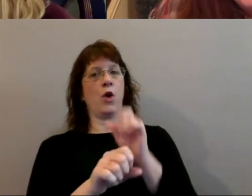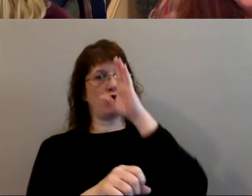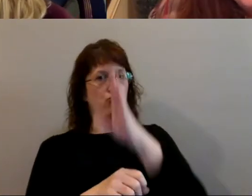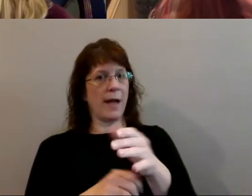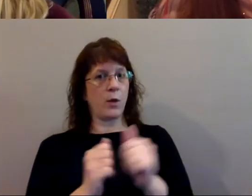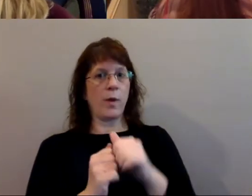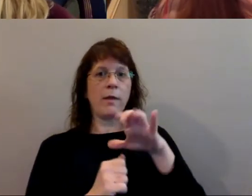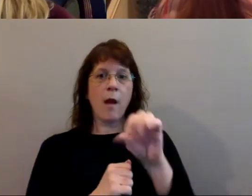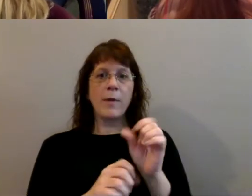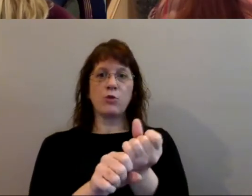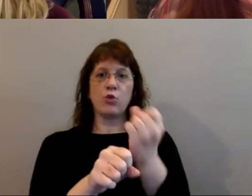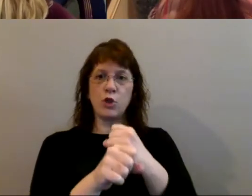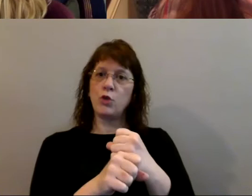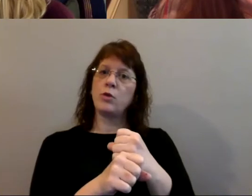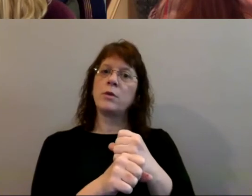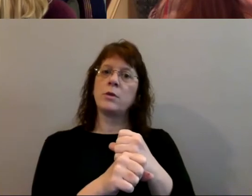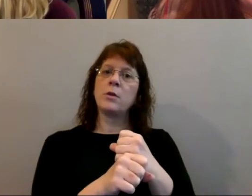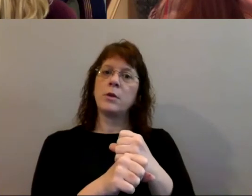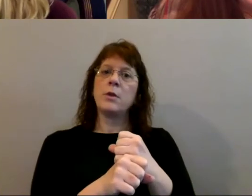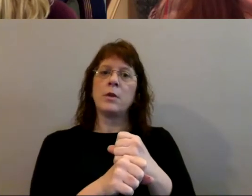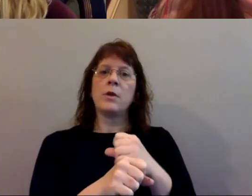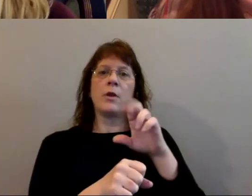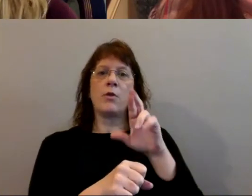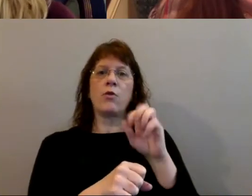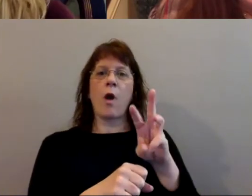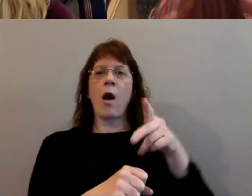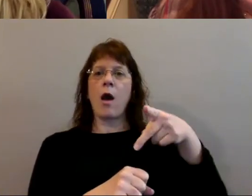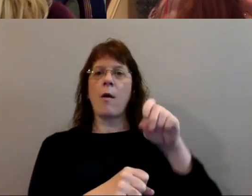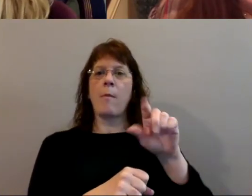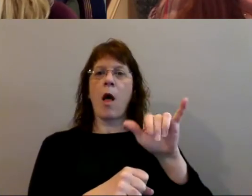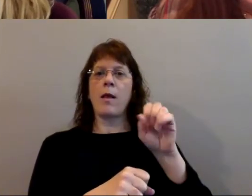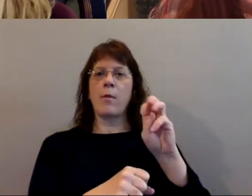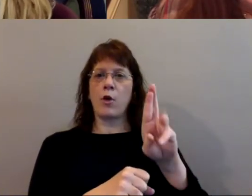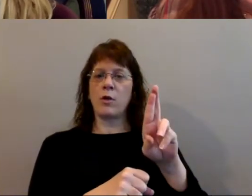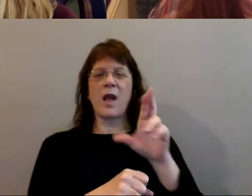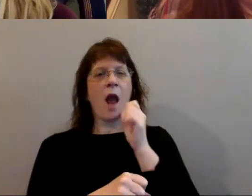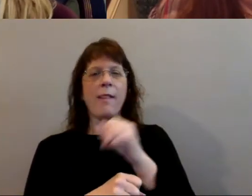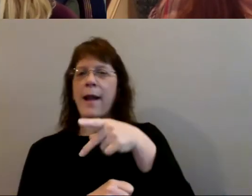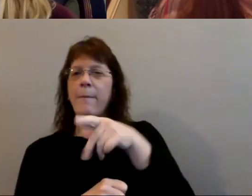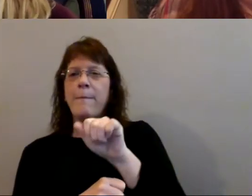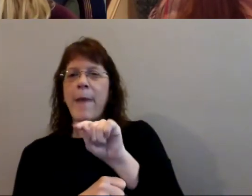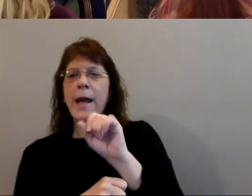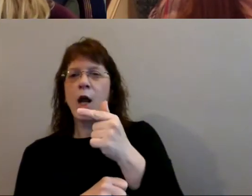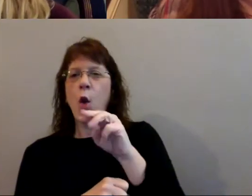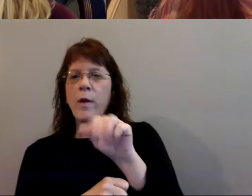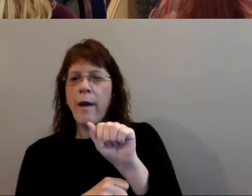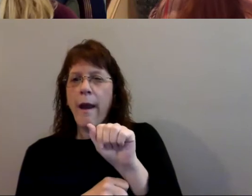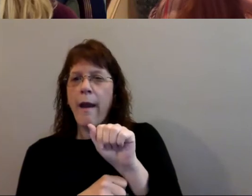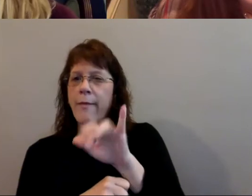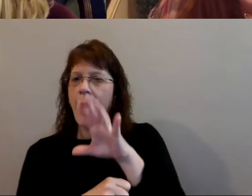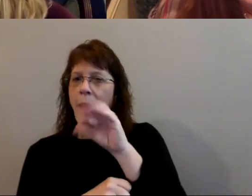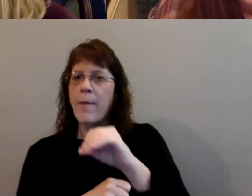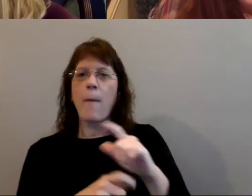who produce just the raw polymers. So those are not the companies like Patagonia that you hear about. They're like big chemical companies and